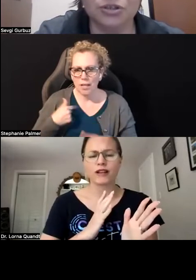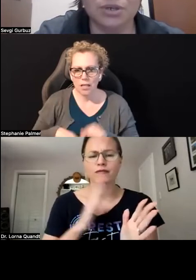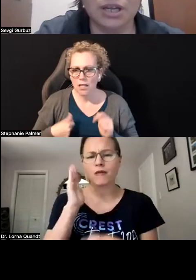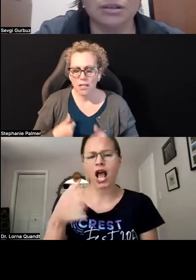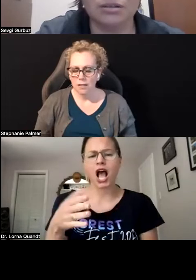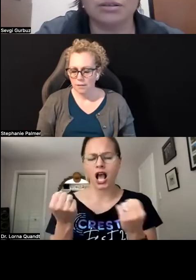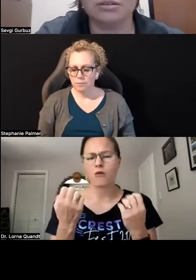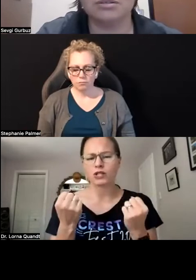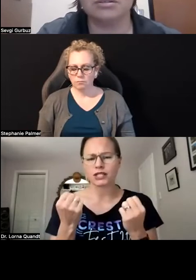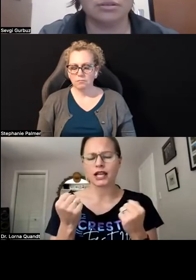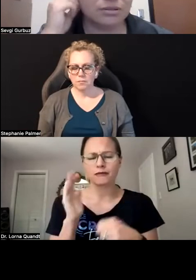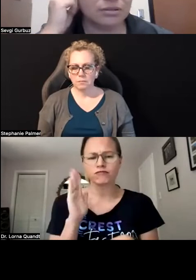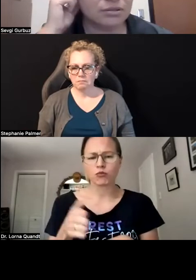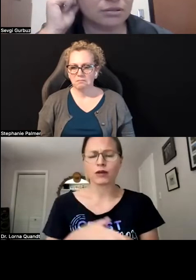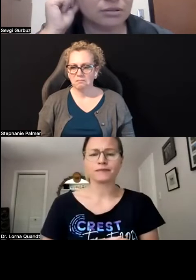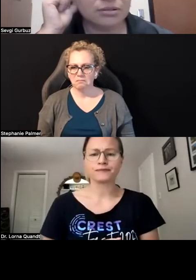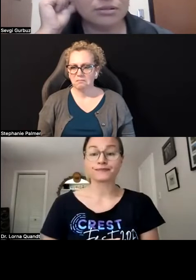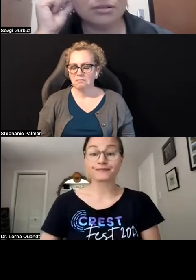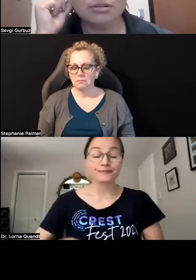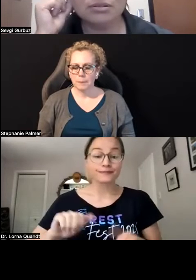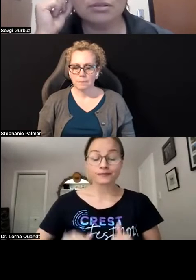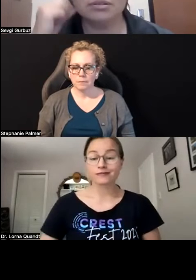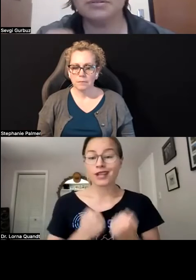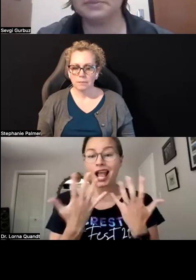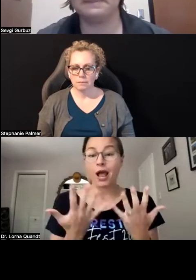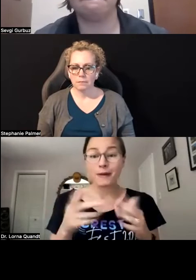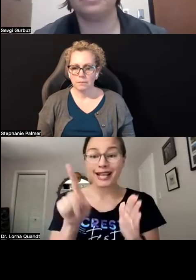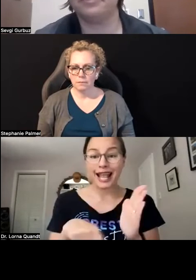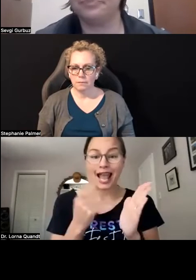Okay, the Q&A. No problem. The gist of it is,